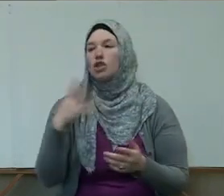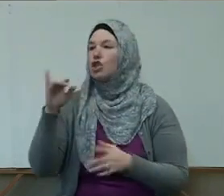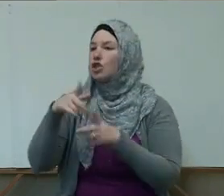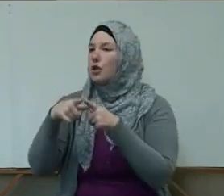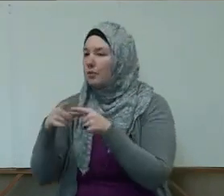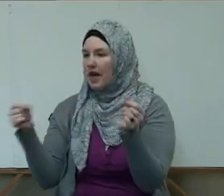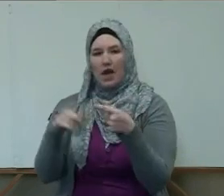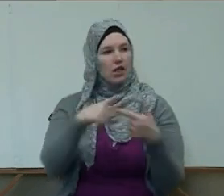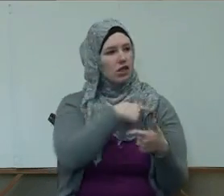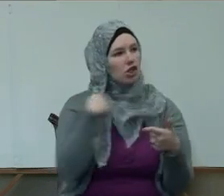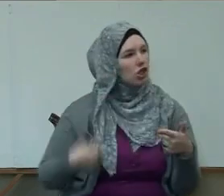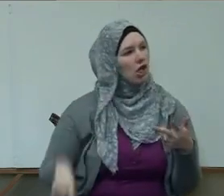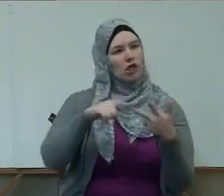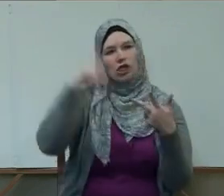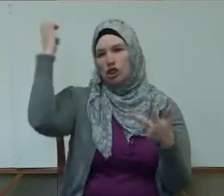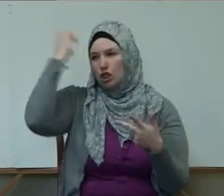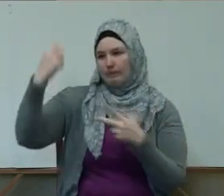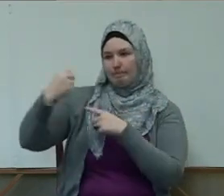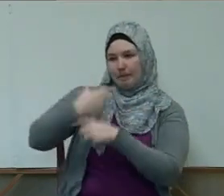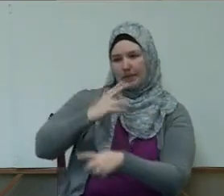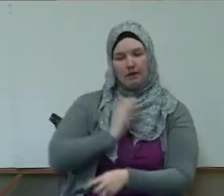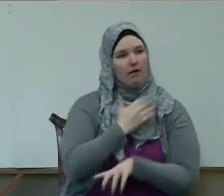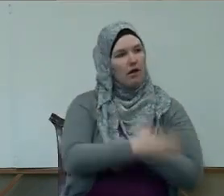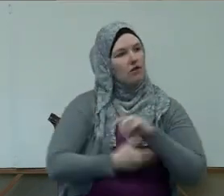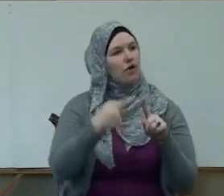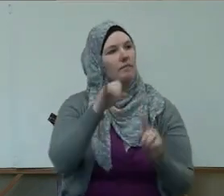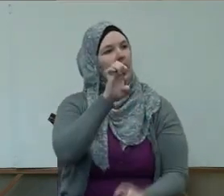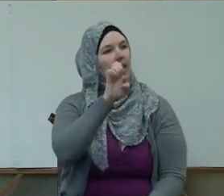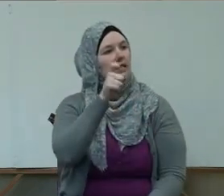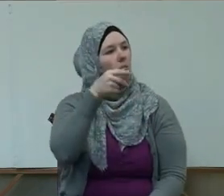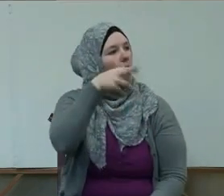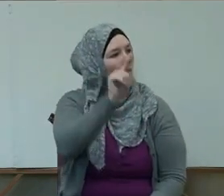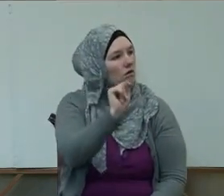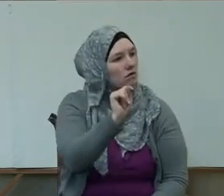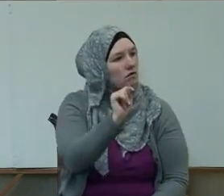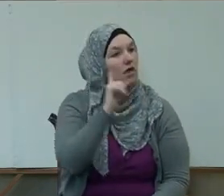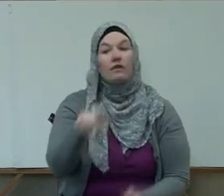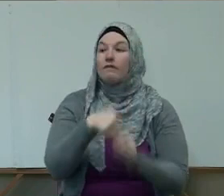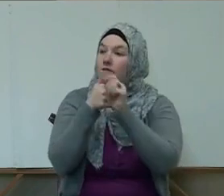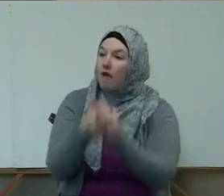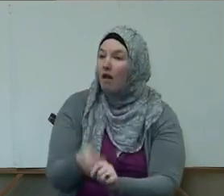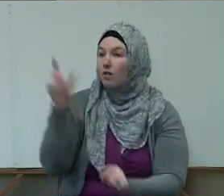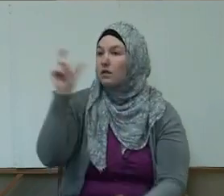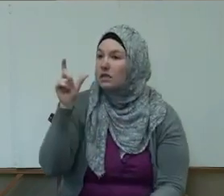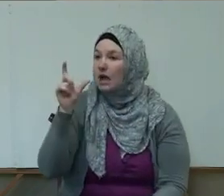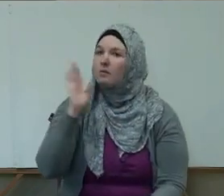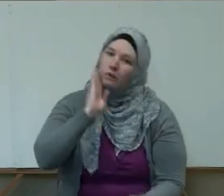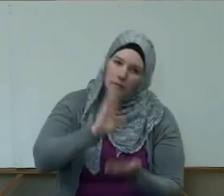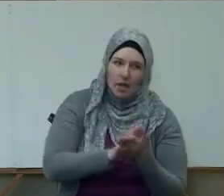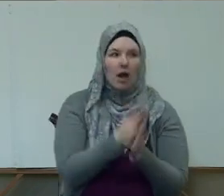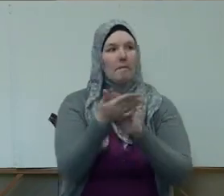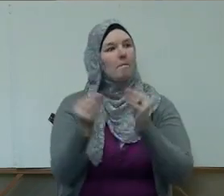by China, by Europe, and by other industrial nations. So if we follow Islam, we will be a competitive